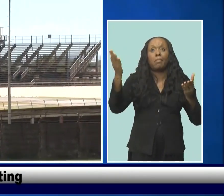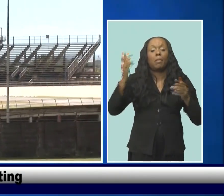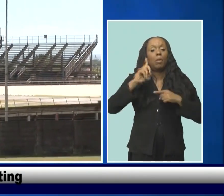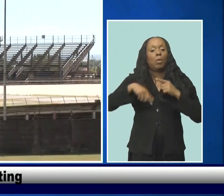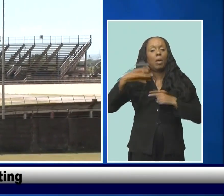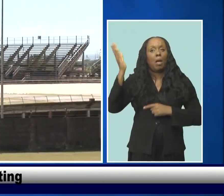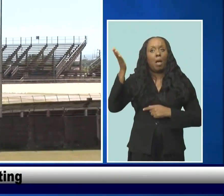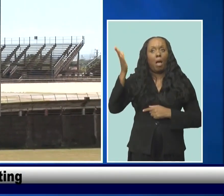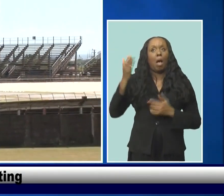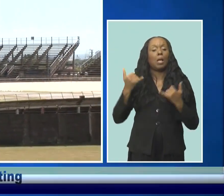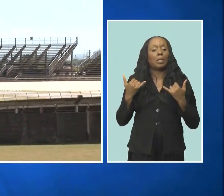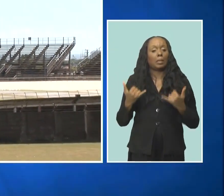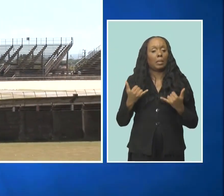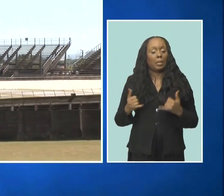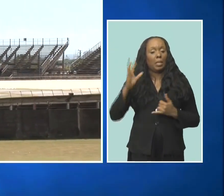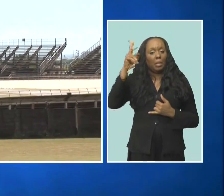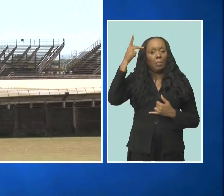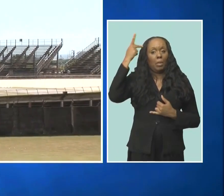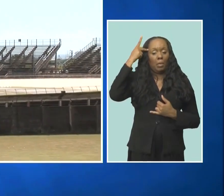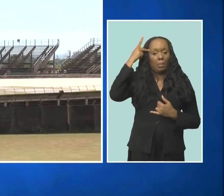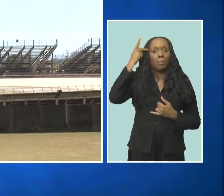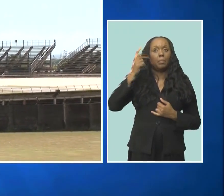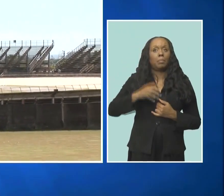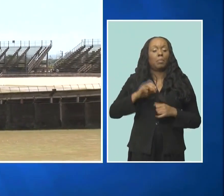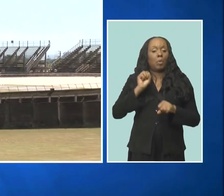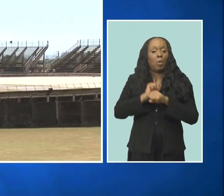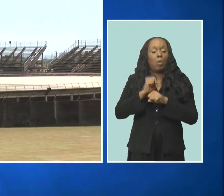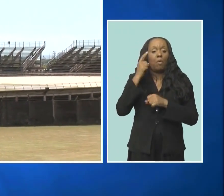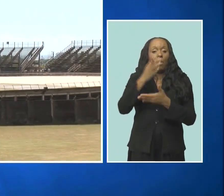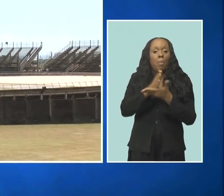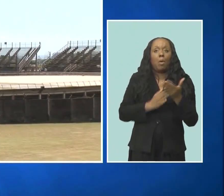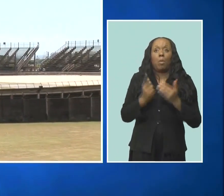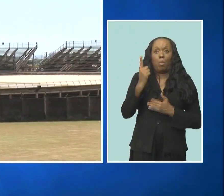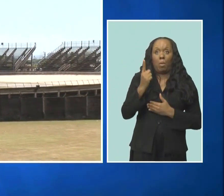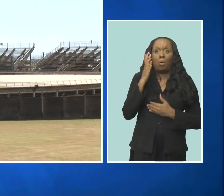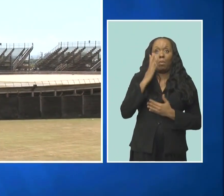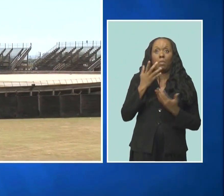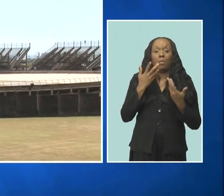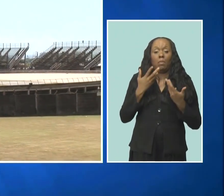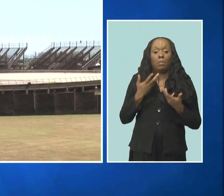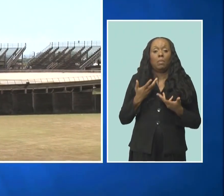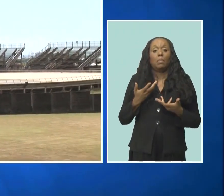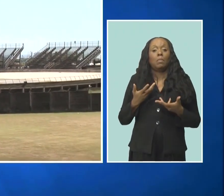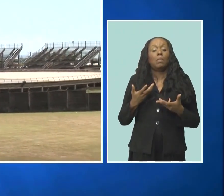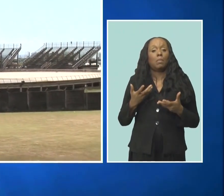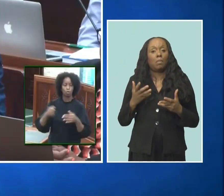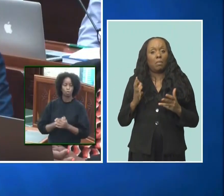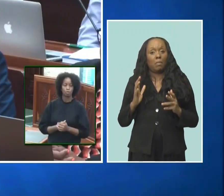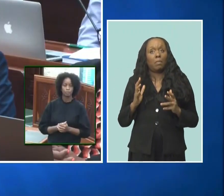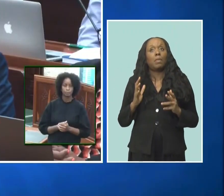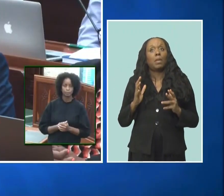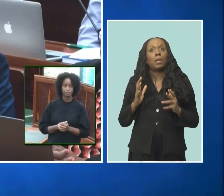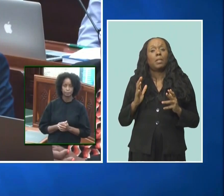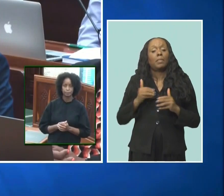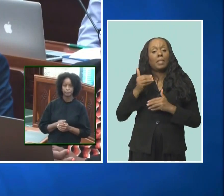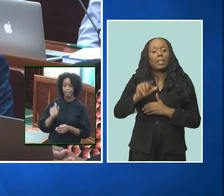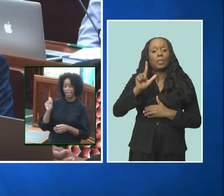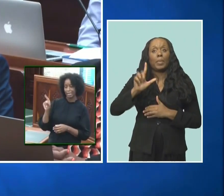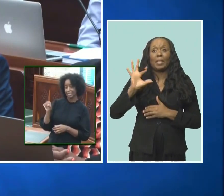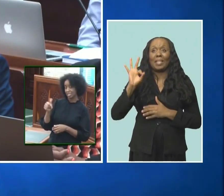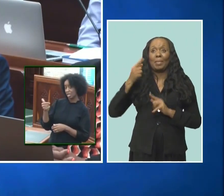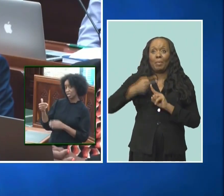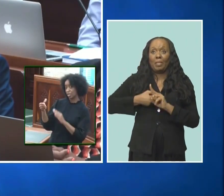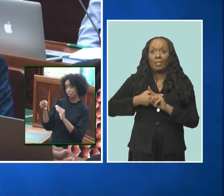the estimates debate. He says the work on Phase 1 should be completed within 29 months. Recently,